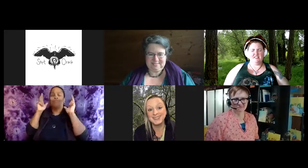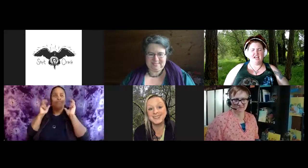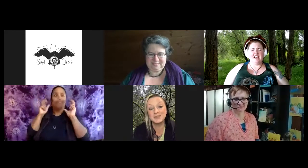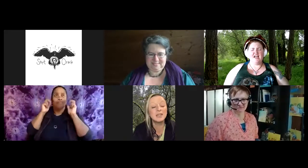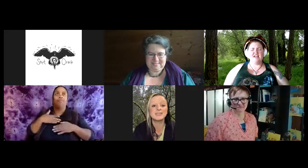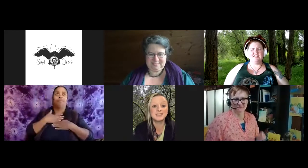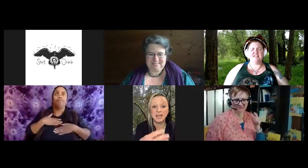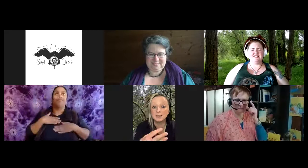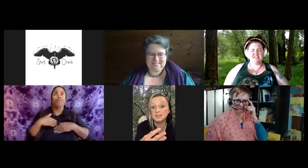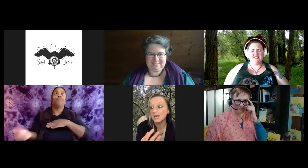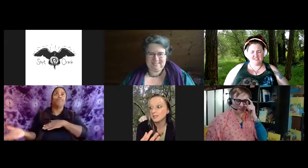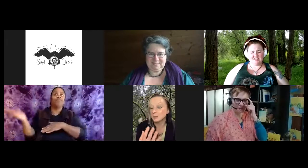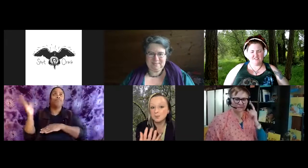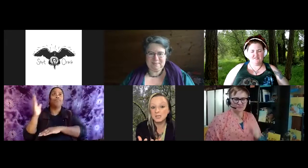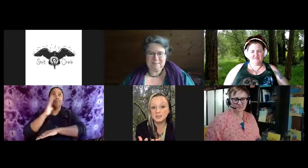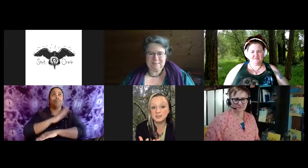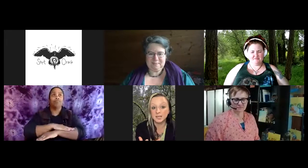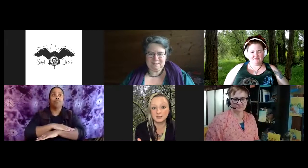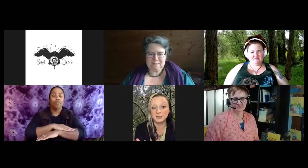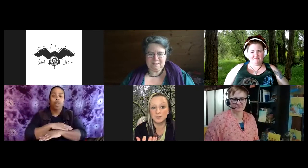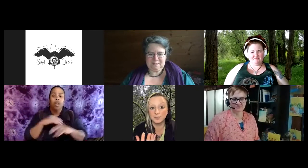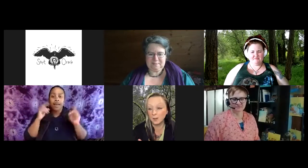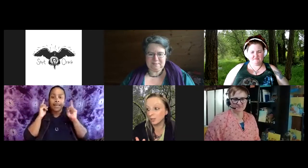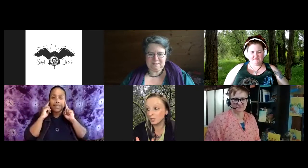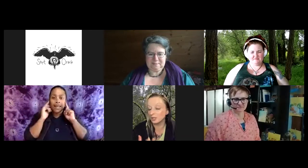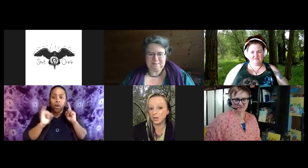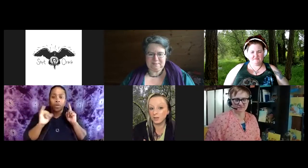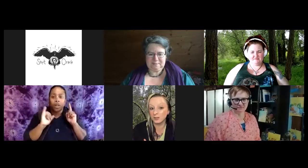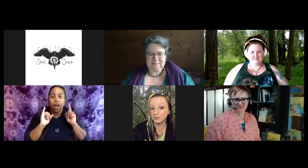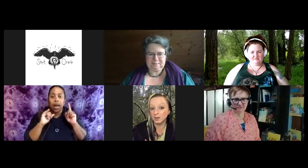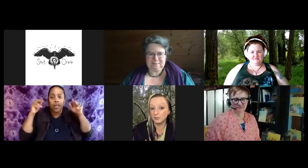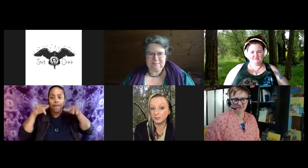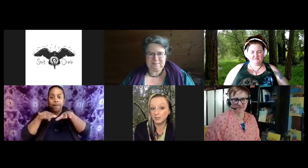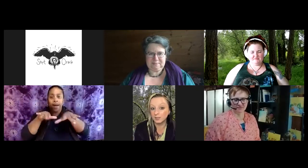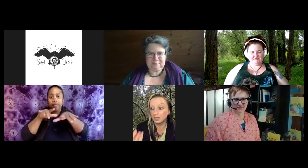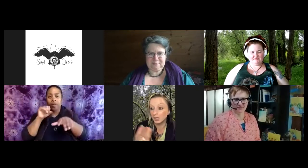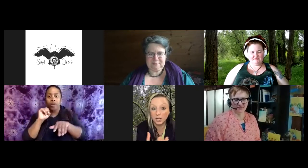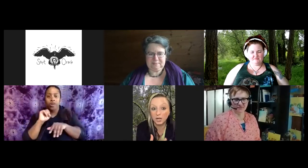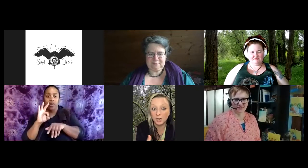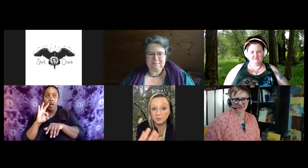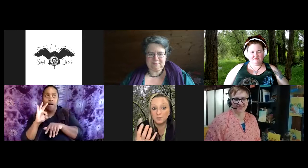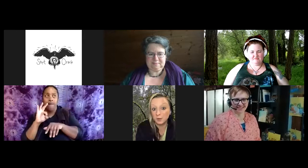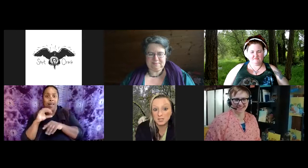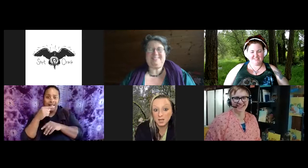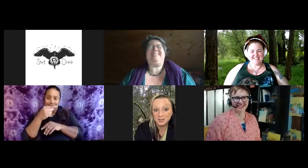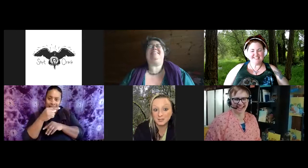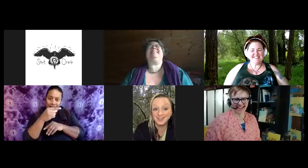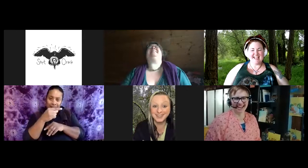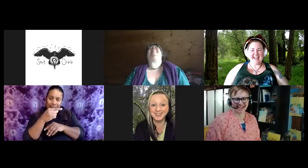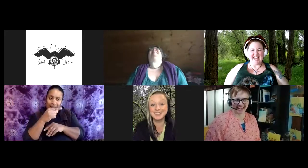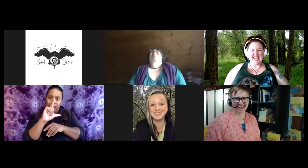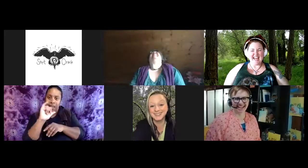day because it sounds, to me, it sounds like the vibration of glitter, of fairy